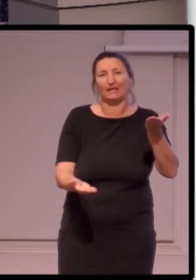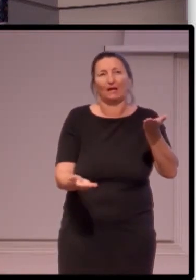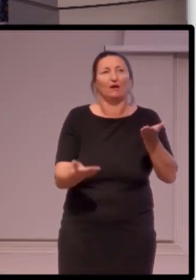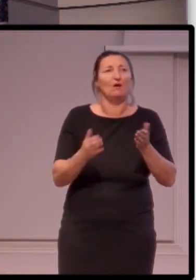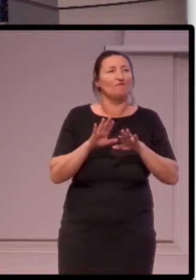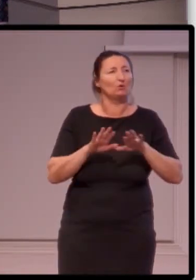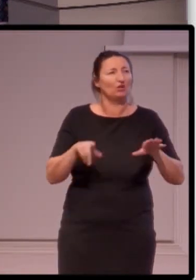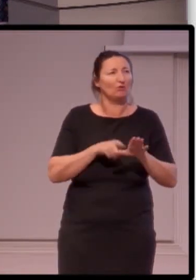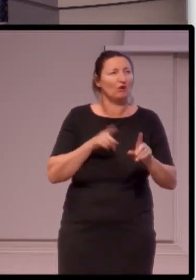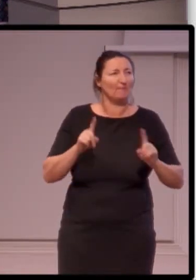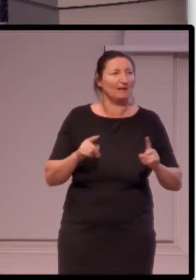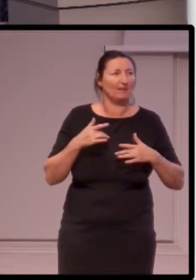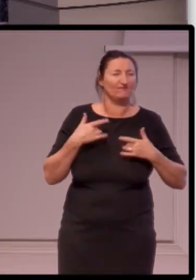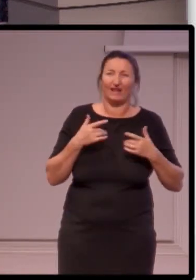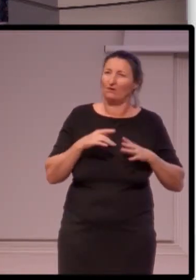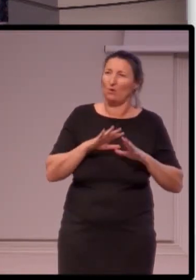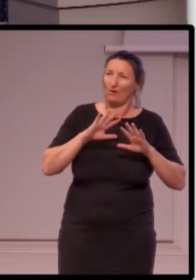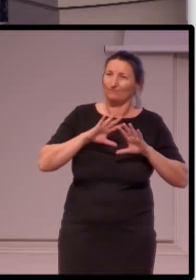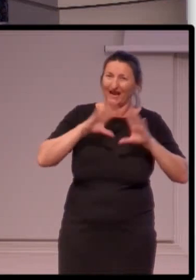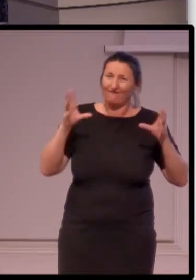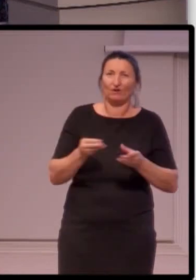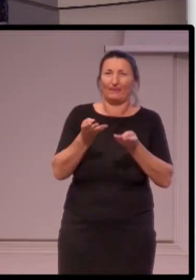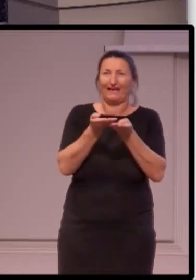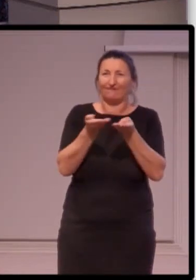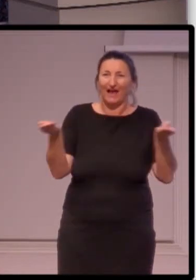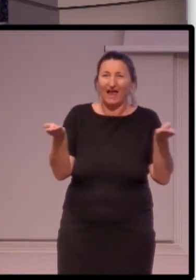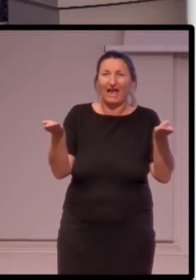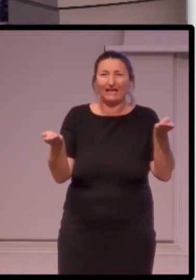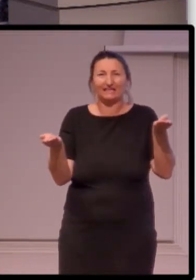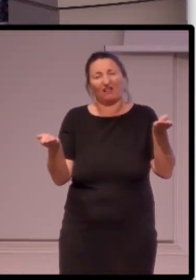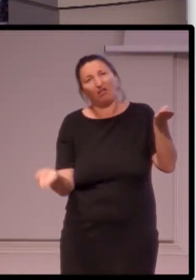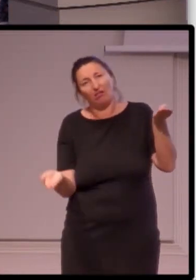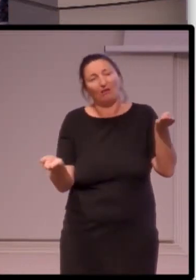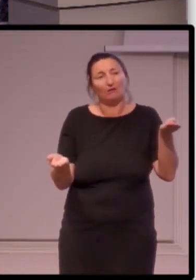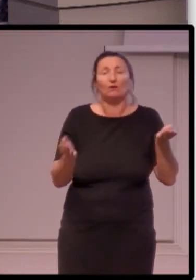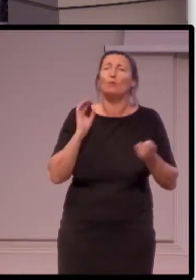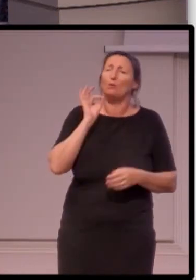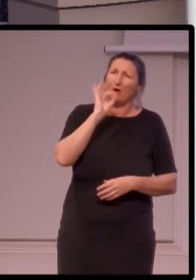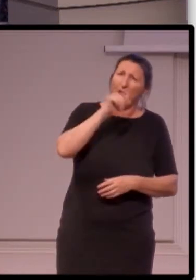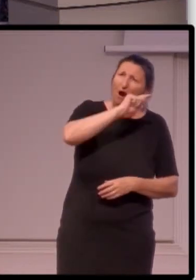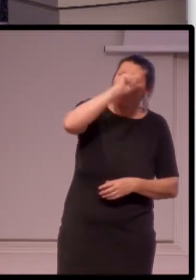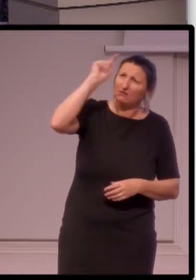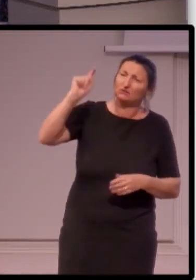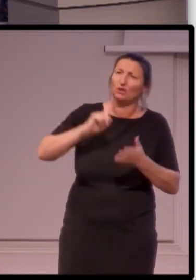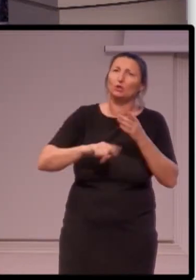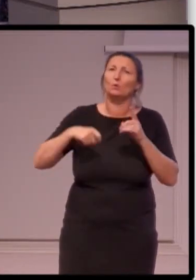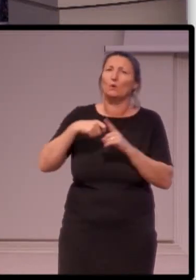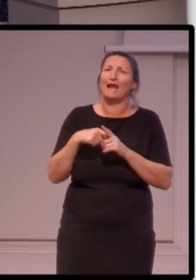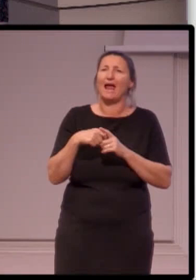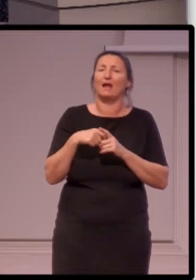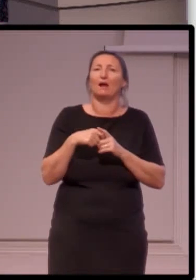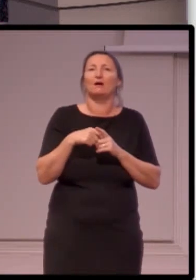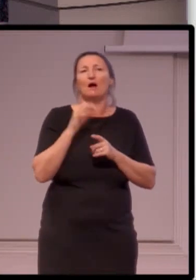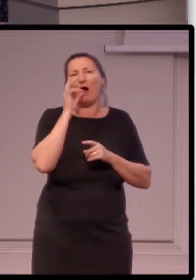people, where not everything is equal and fair. And when we went around the country and asked children and young people from ages 7 to